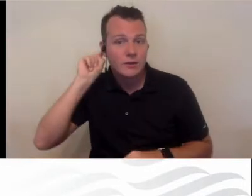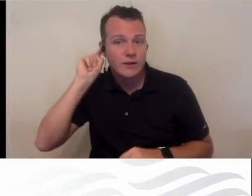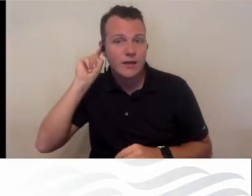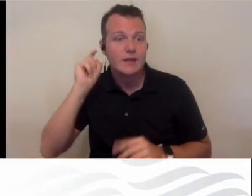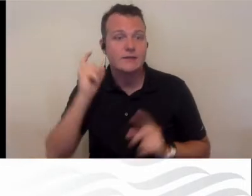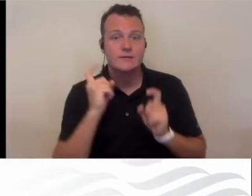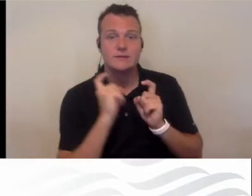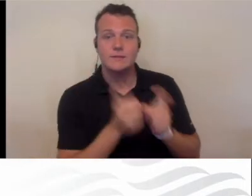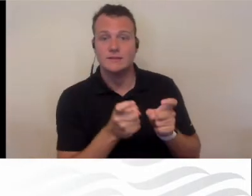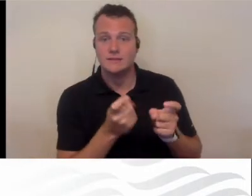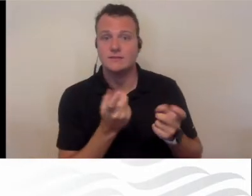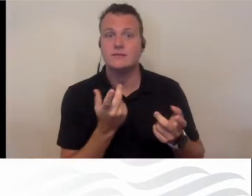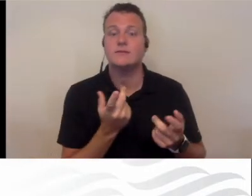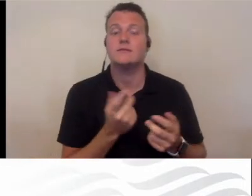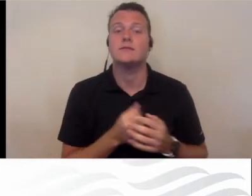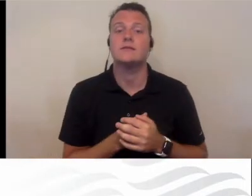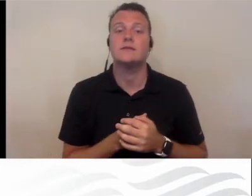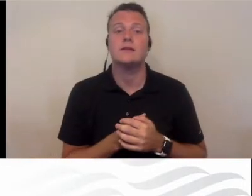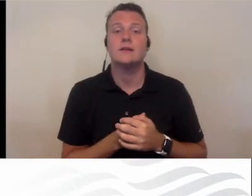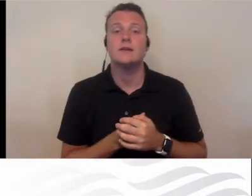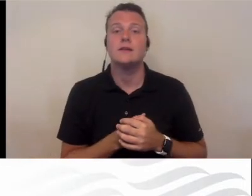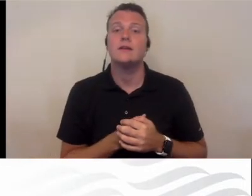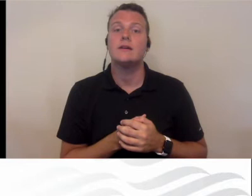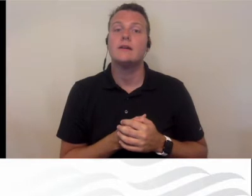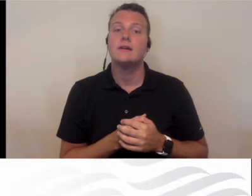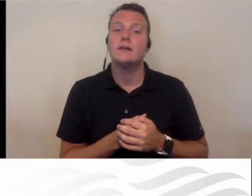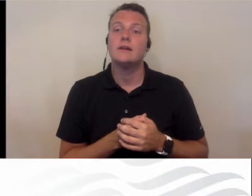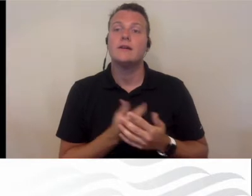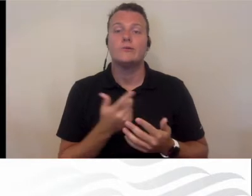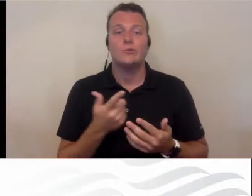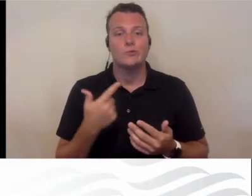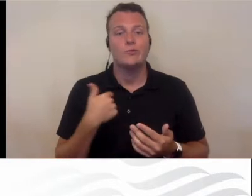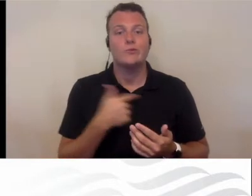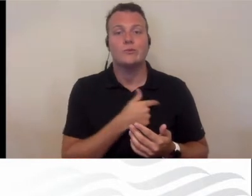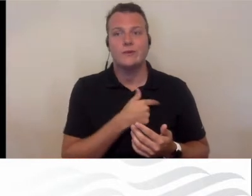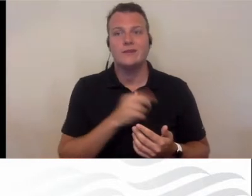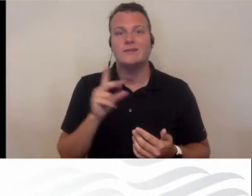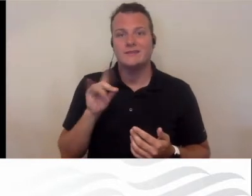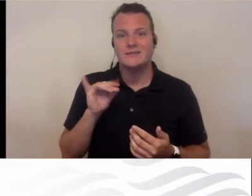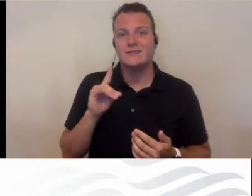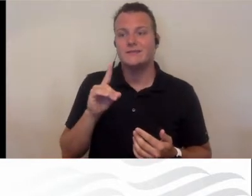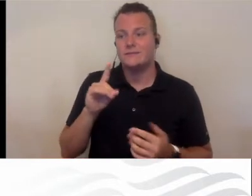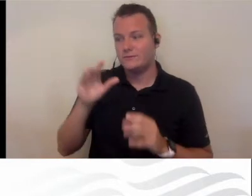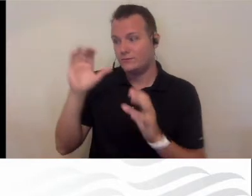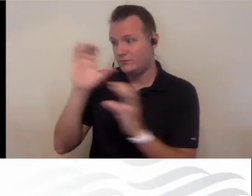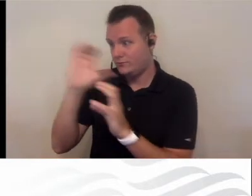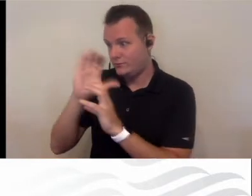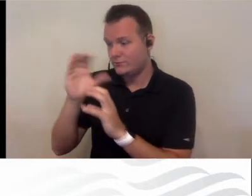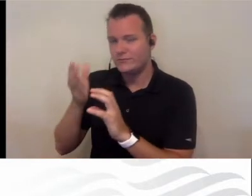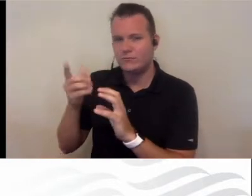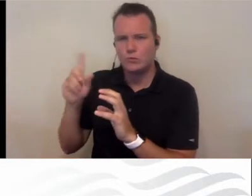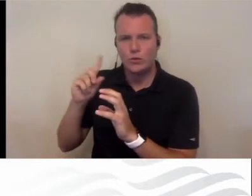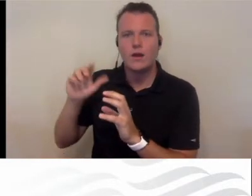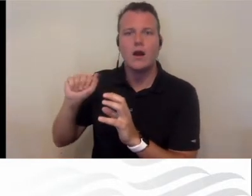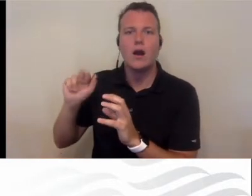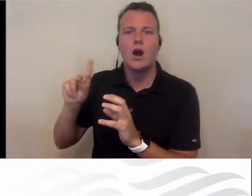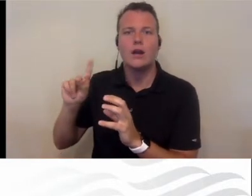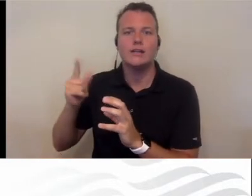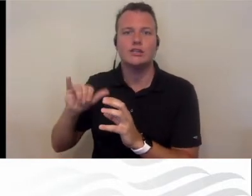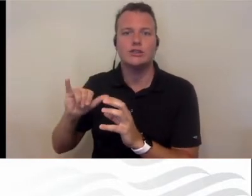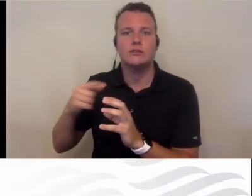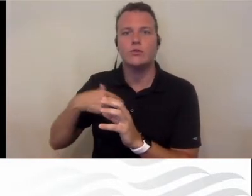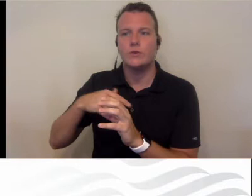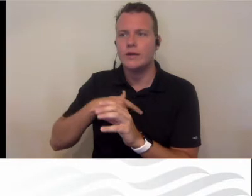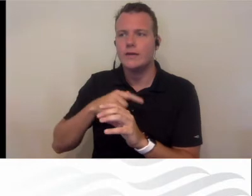And we have just done a good search at Auditory to look at what each